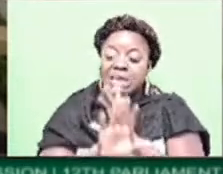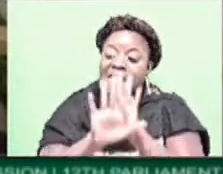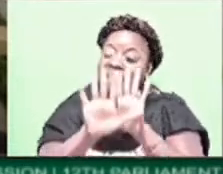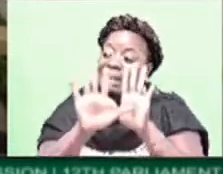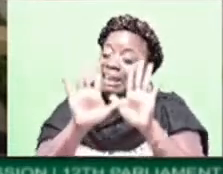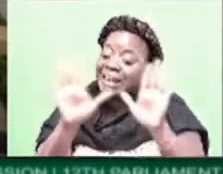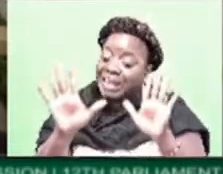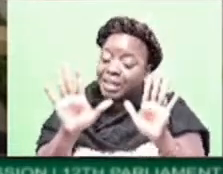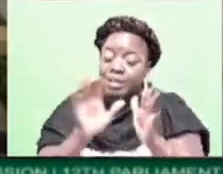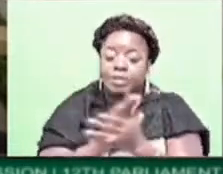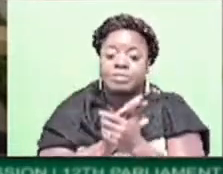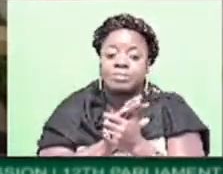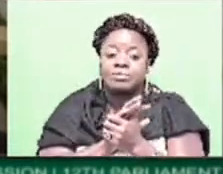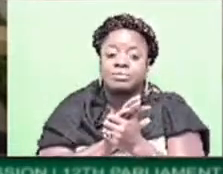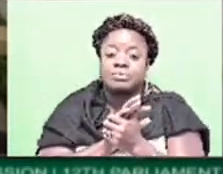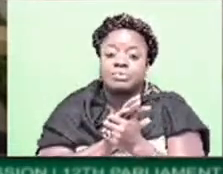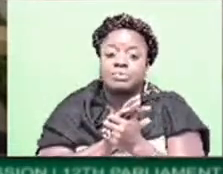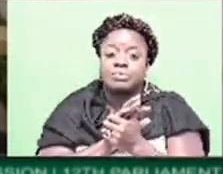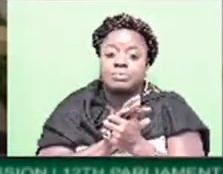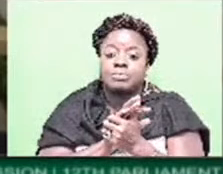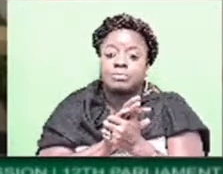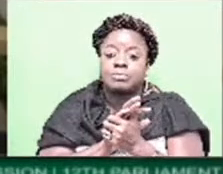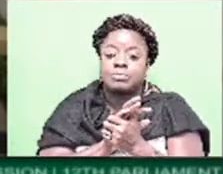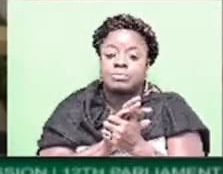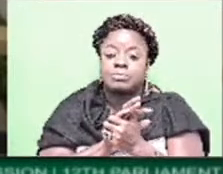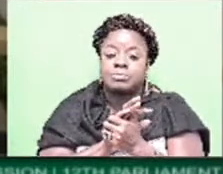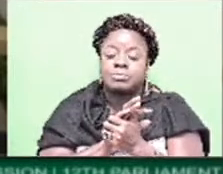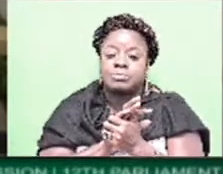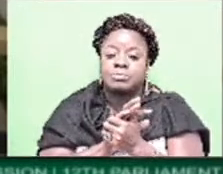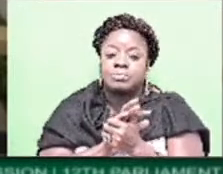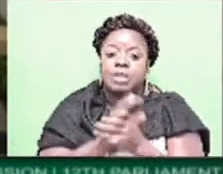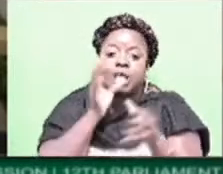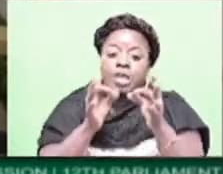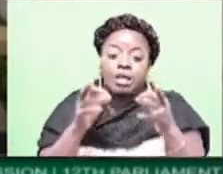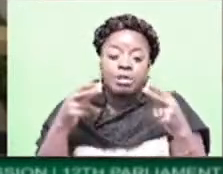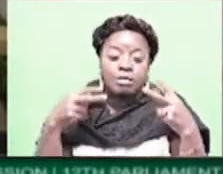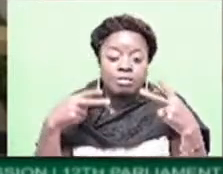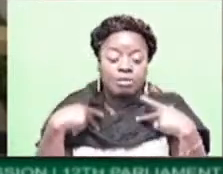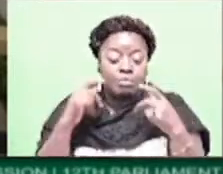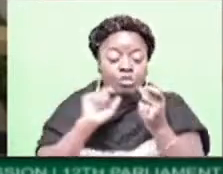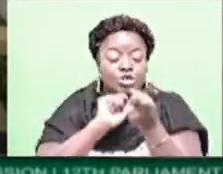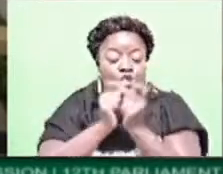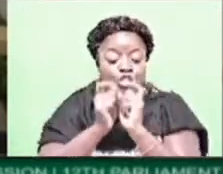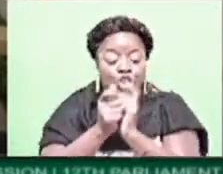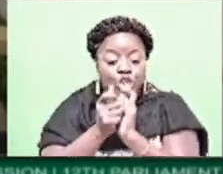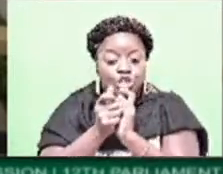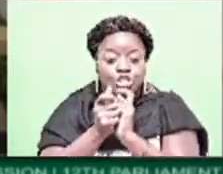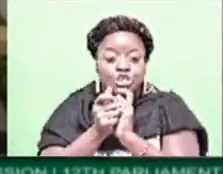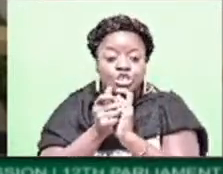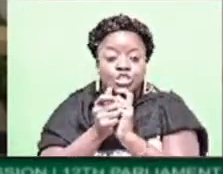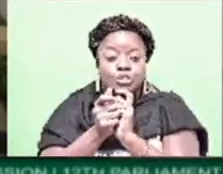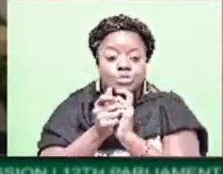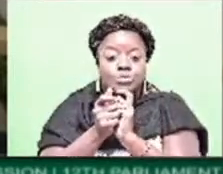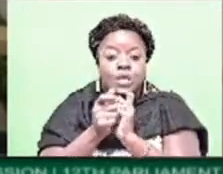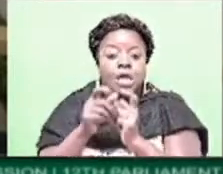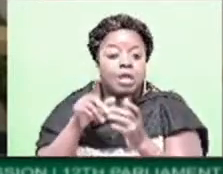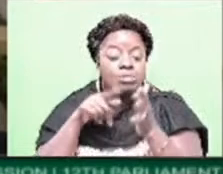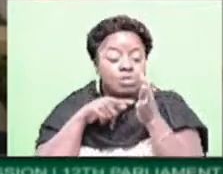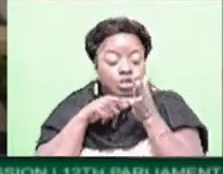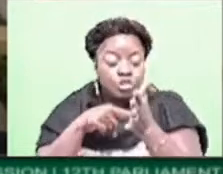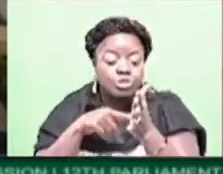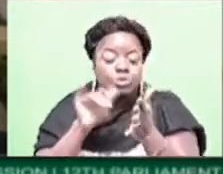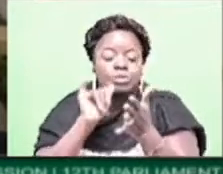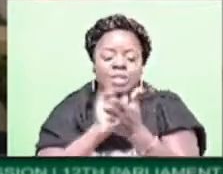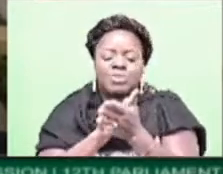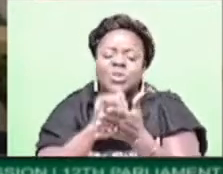wind up in terms of whether or not there will be disparity. And you did indicate that there will be some disparity